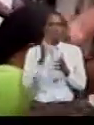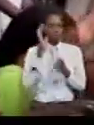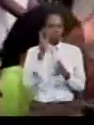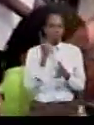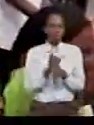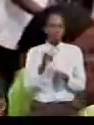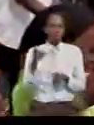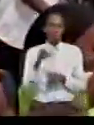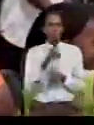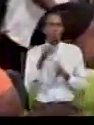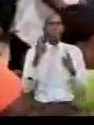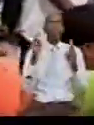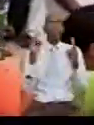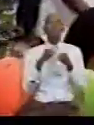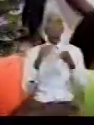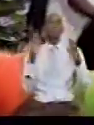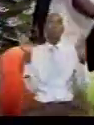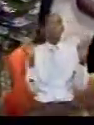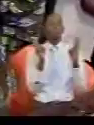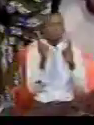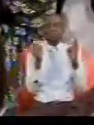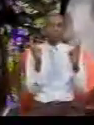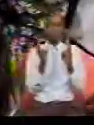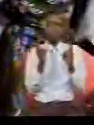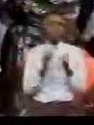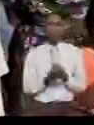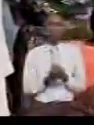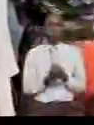you victorious.